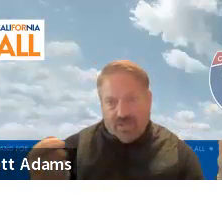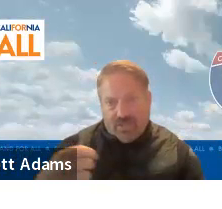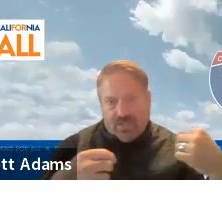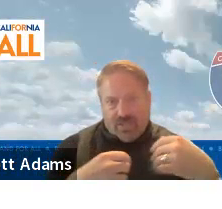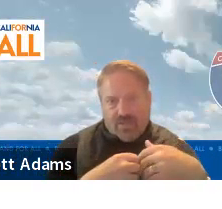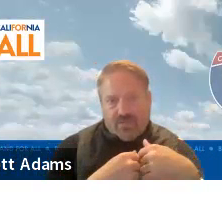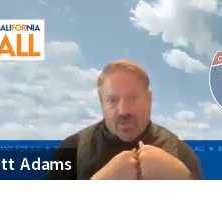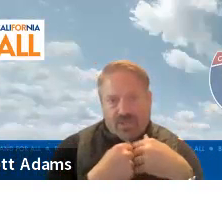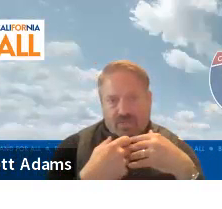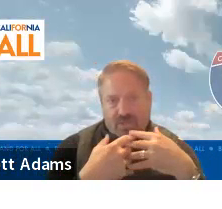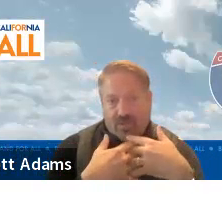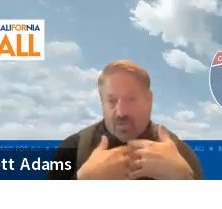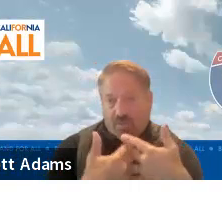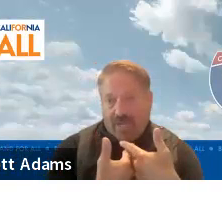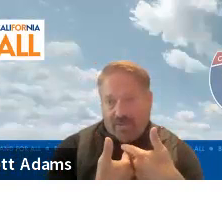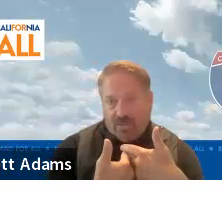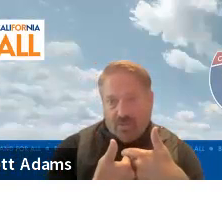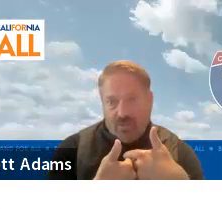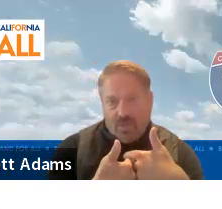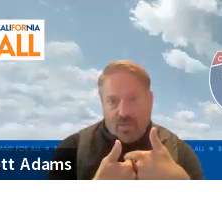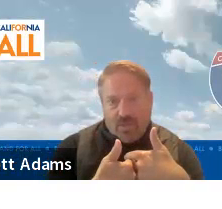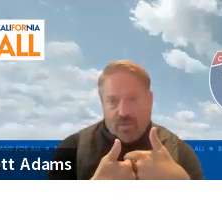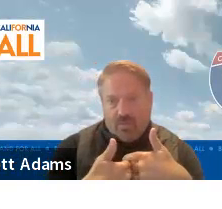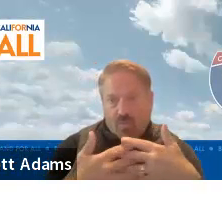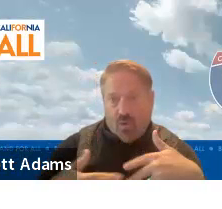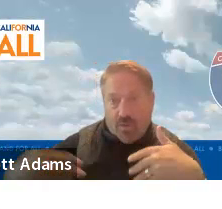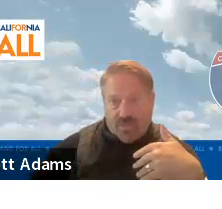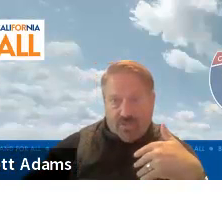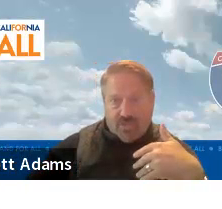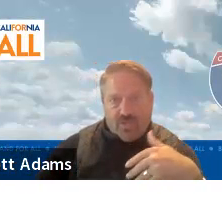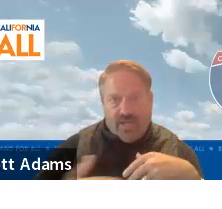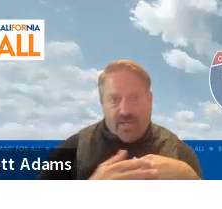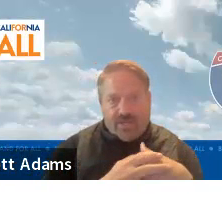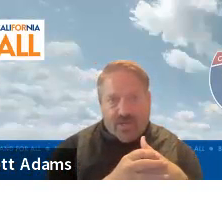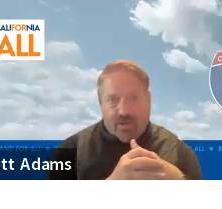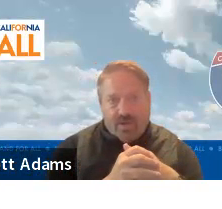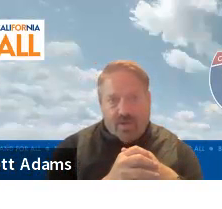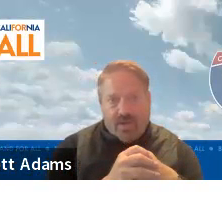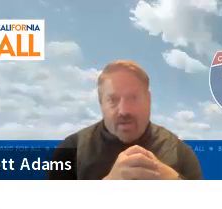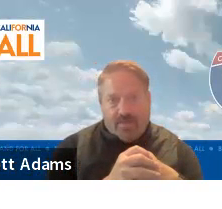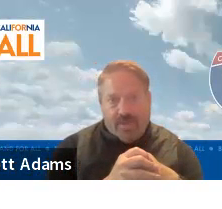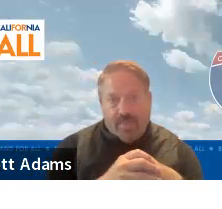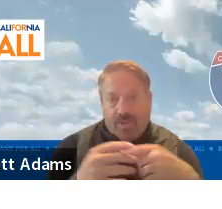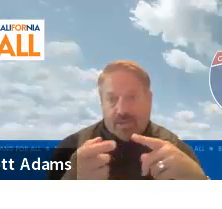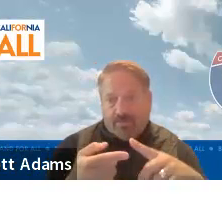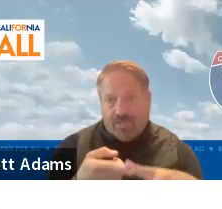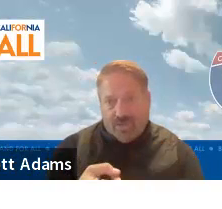given the translation into the 14 different languages, we would like to do, more and potentially do that next year. But the